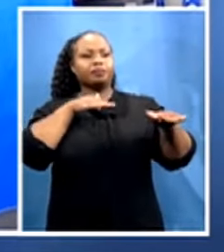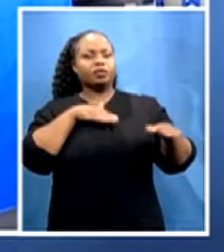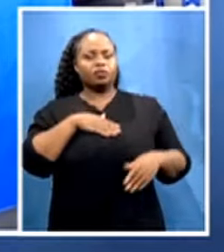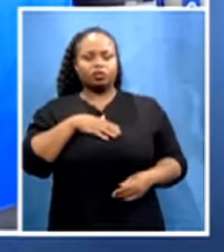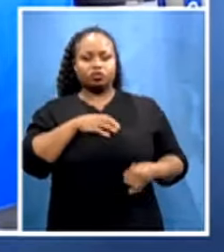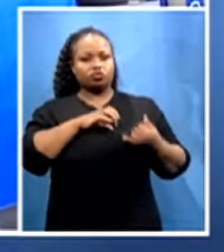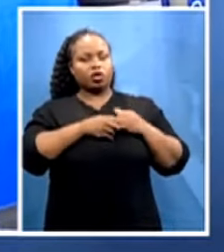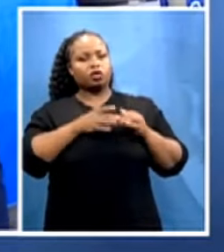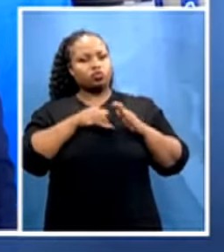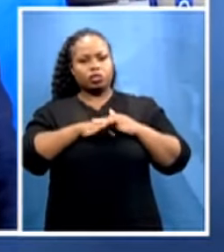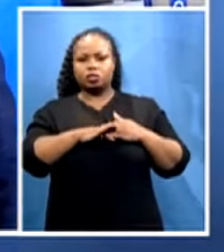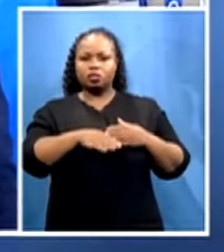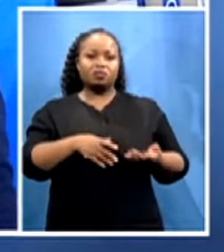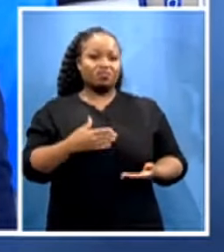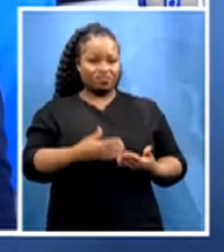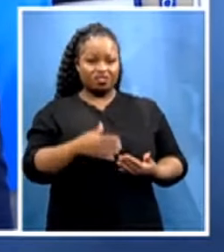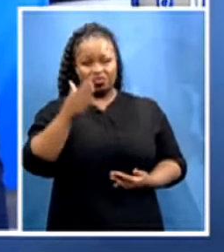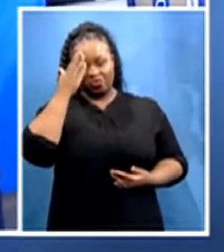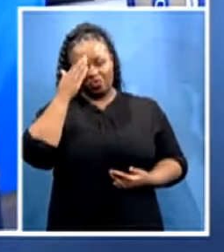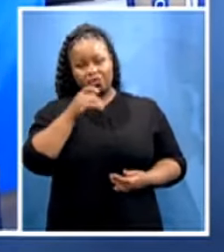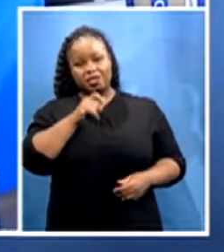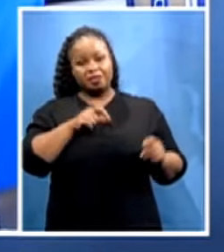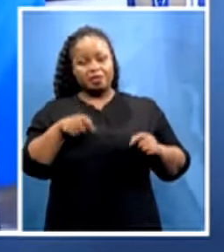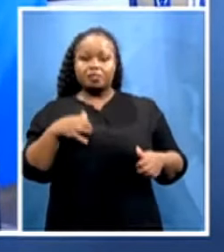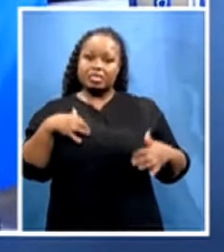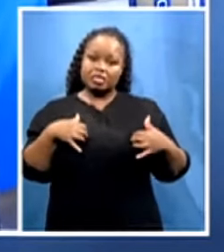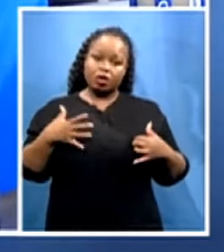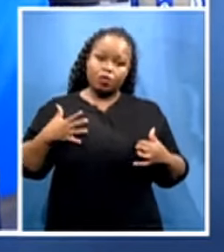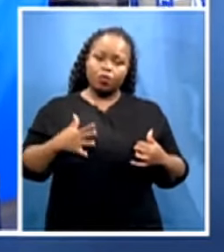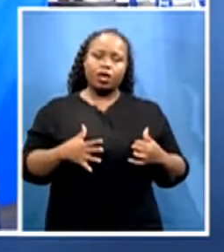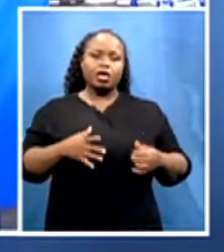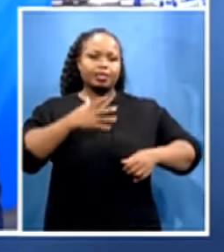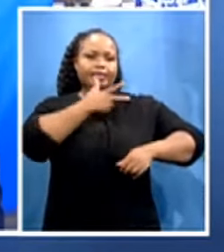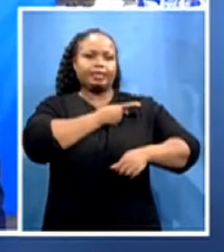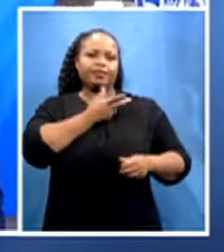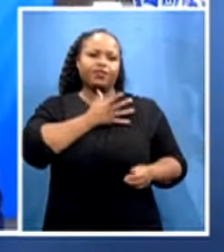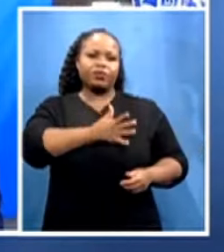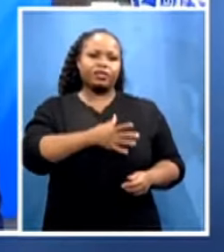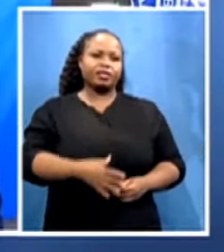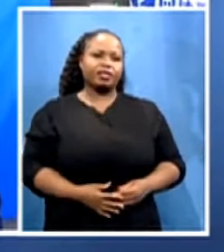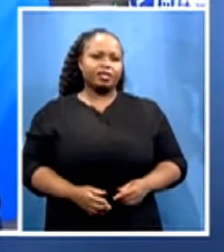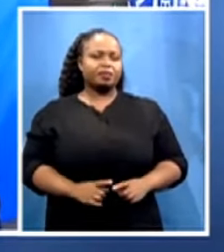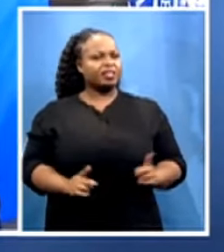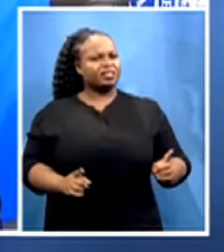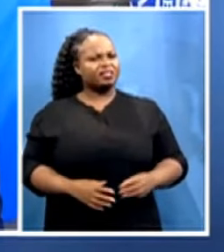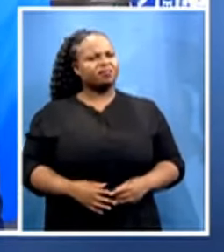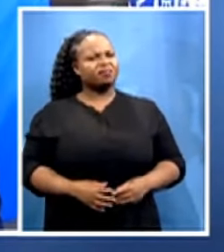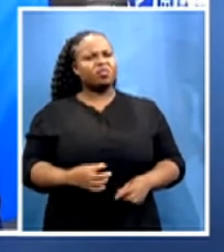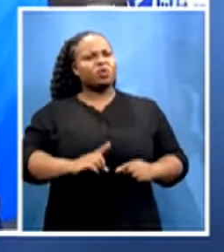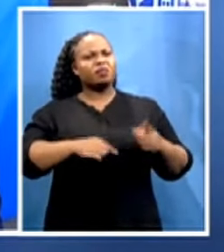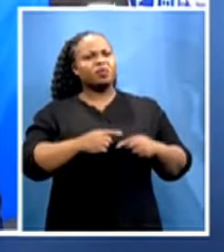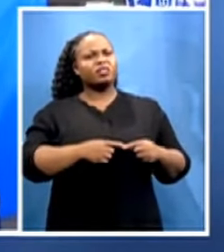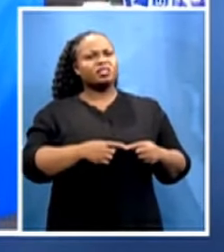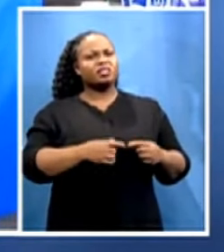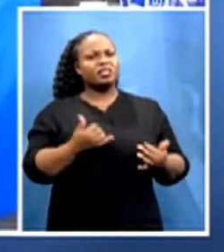the urgency in terms of people who want to get vaccinated. What about vaccine hesitancy? It